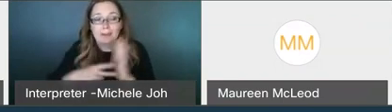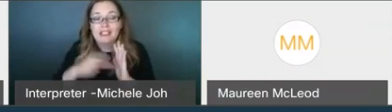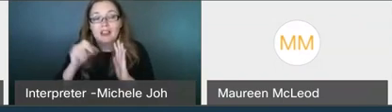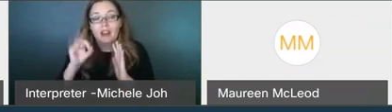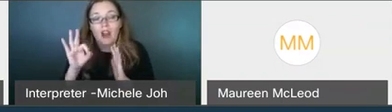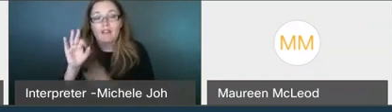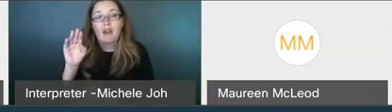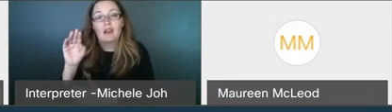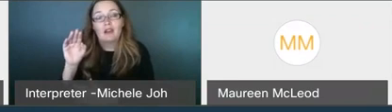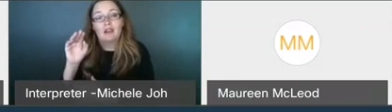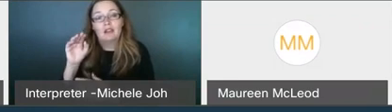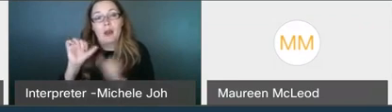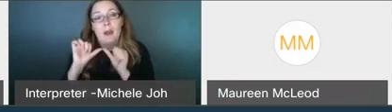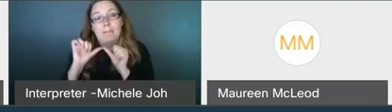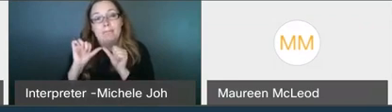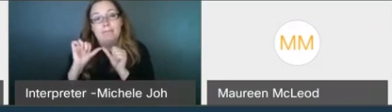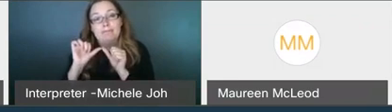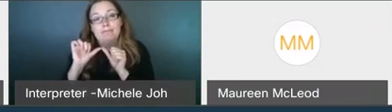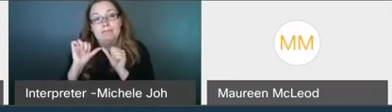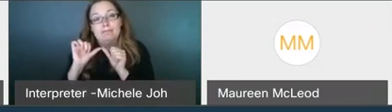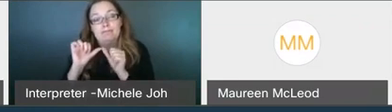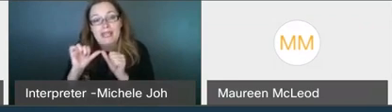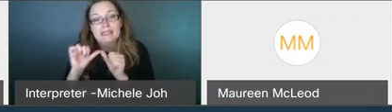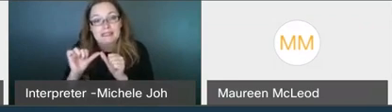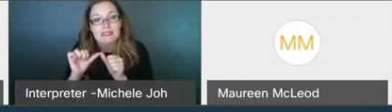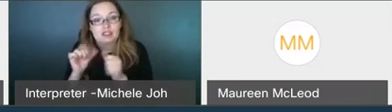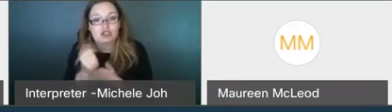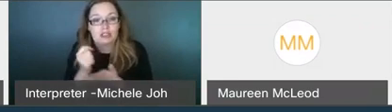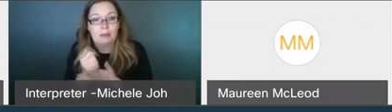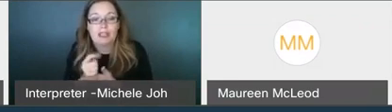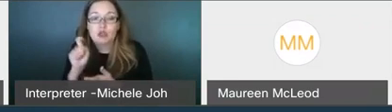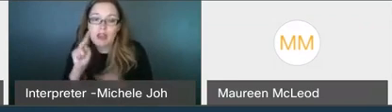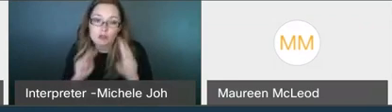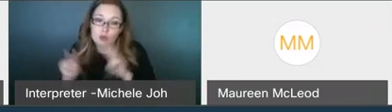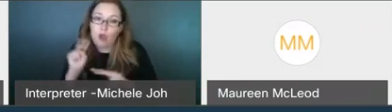that emotional aspect can't and shouldn't be ignored.